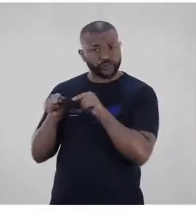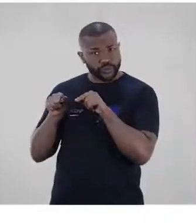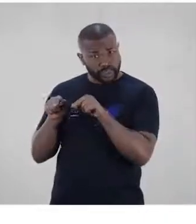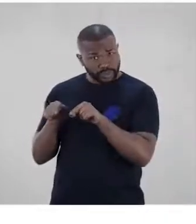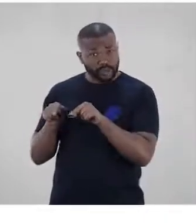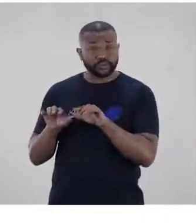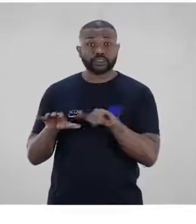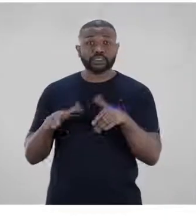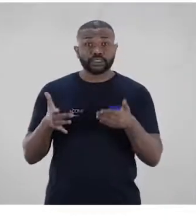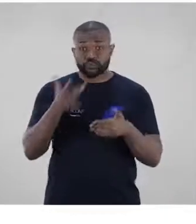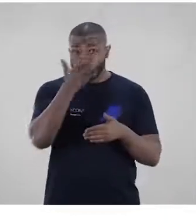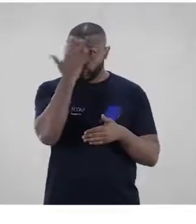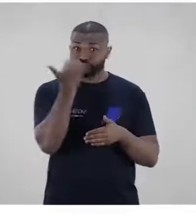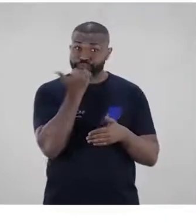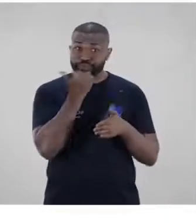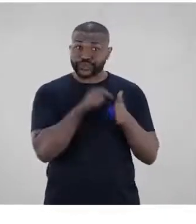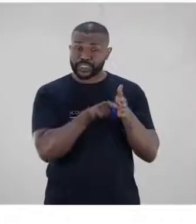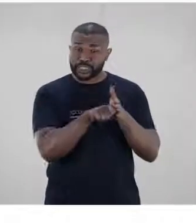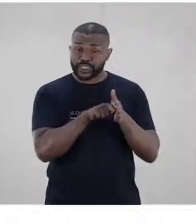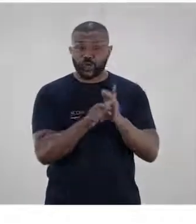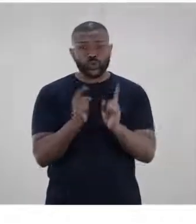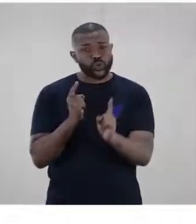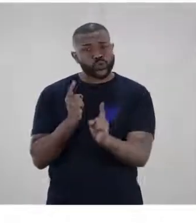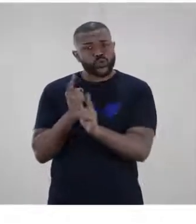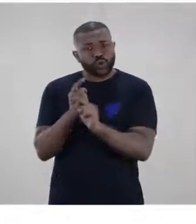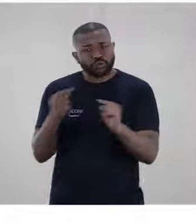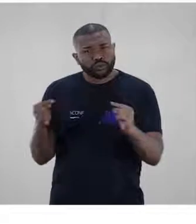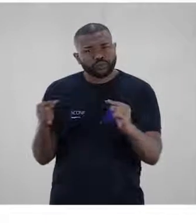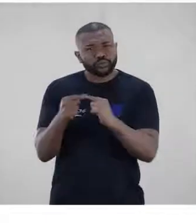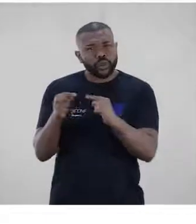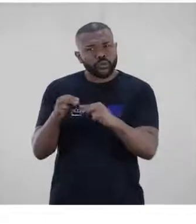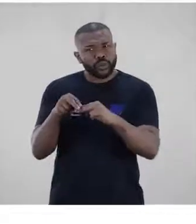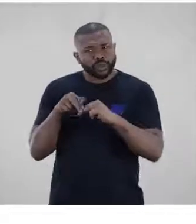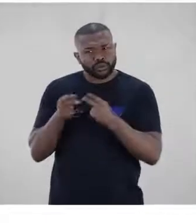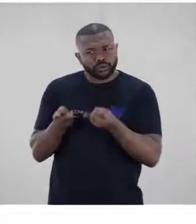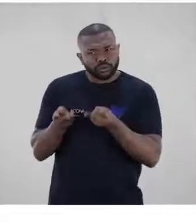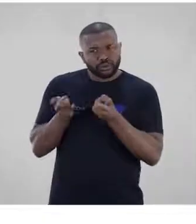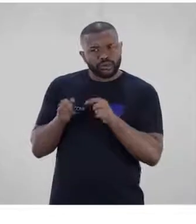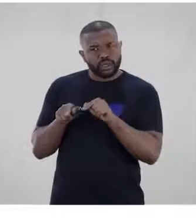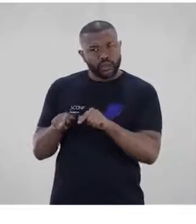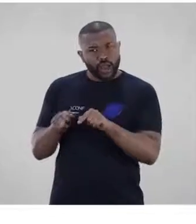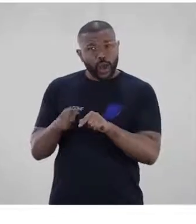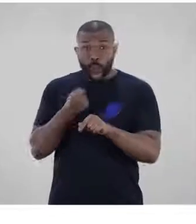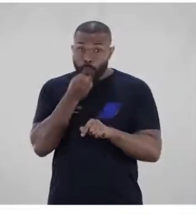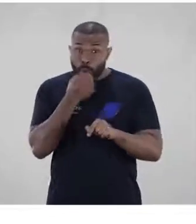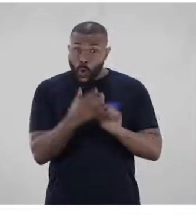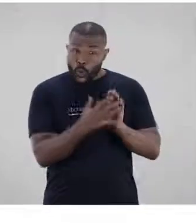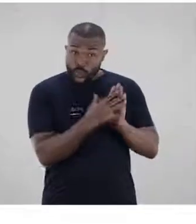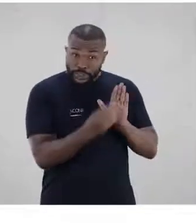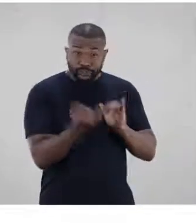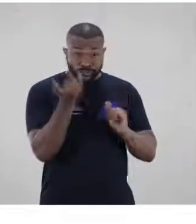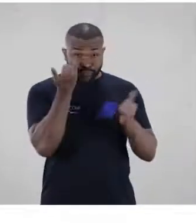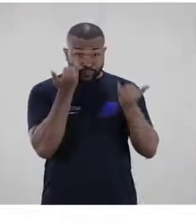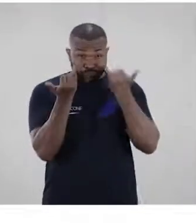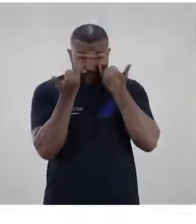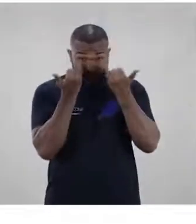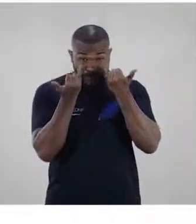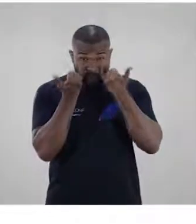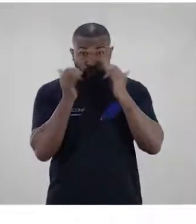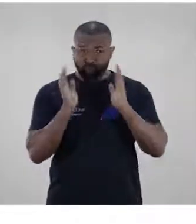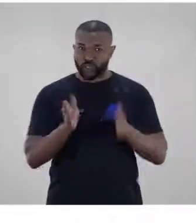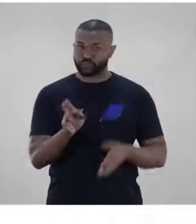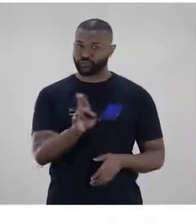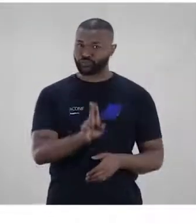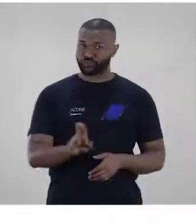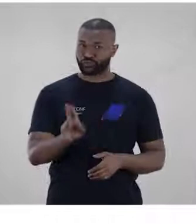that, we can unleash the data scientists to go find the signal out of the noise. And then if we find, valuable kind of modeling of the